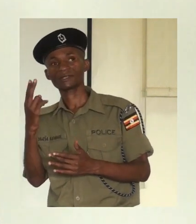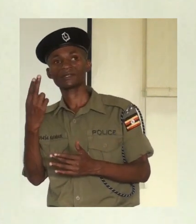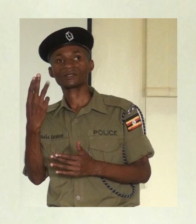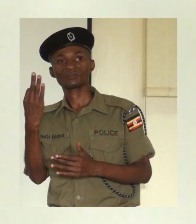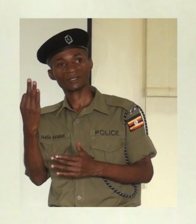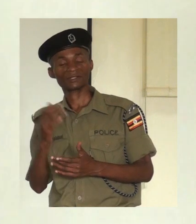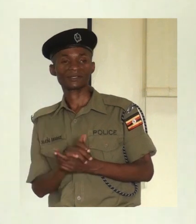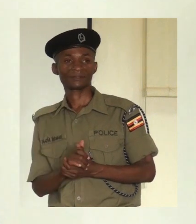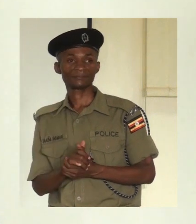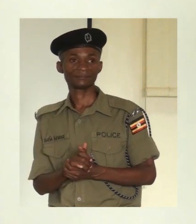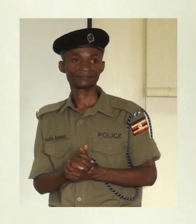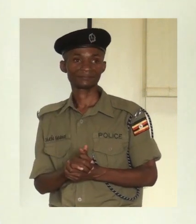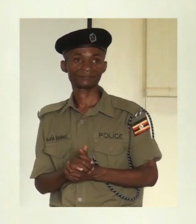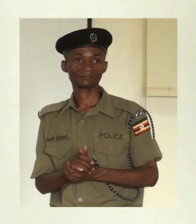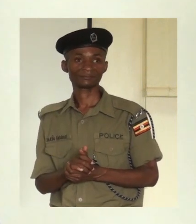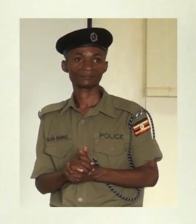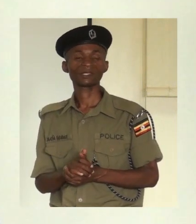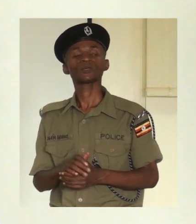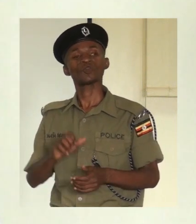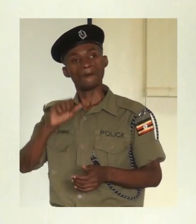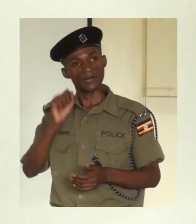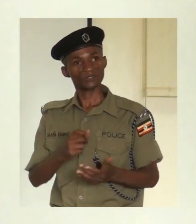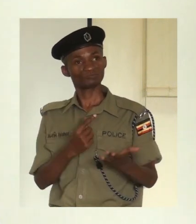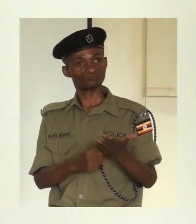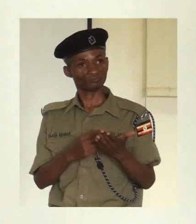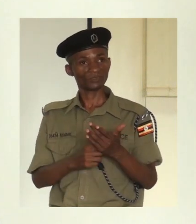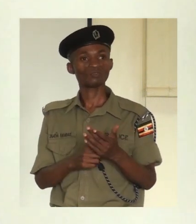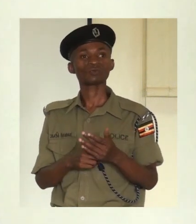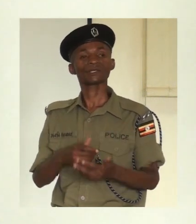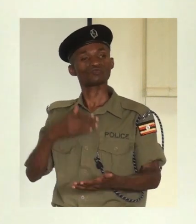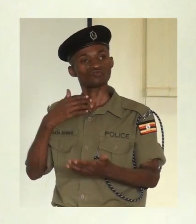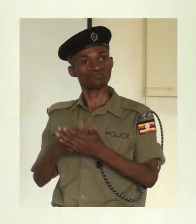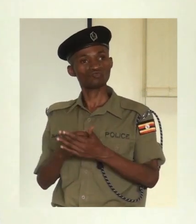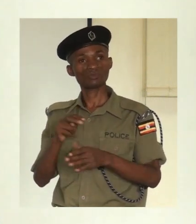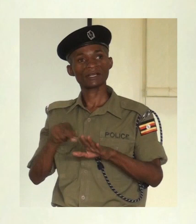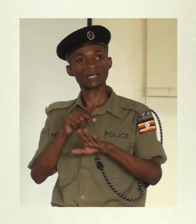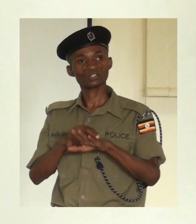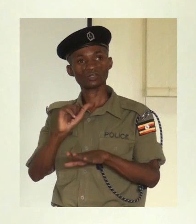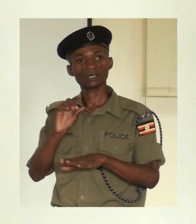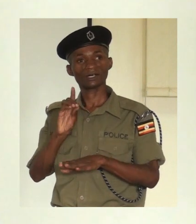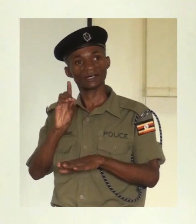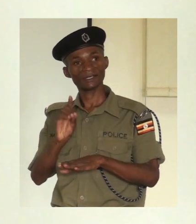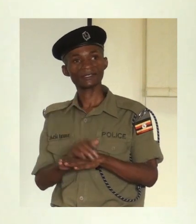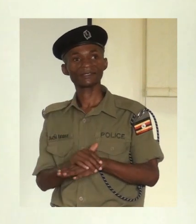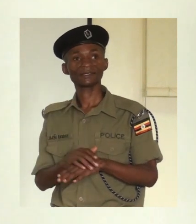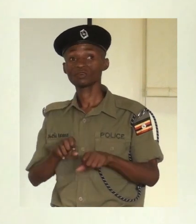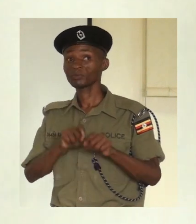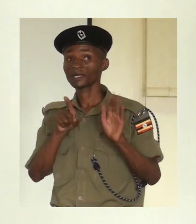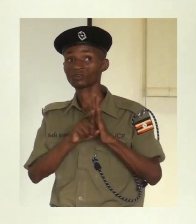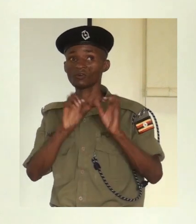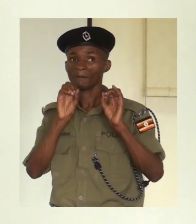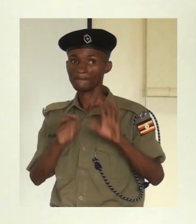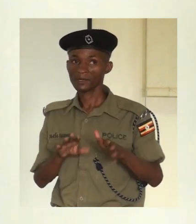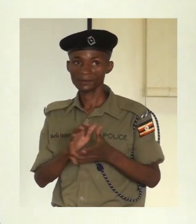not apply, and must be Ugandans with valid national ID or NIN, have no criminal record, be able to undertake